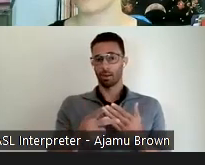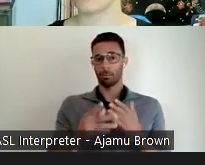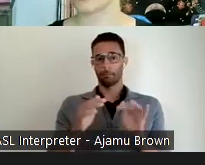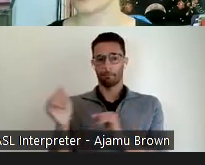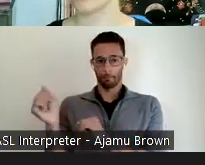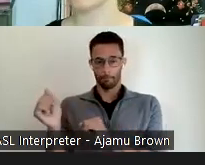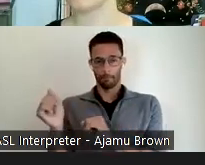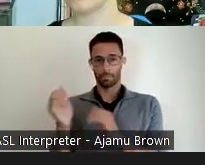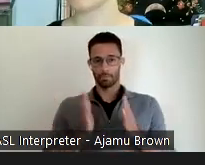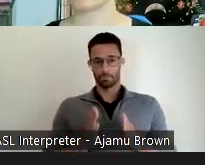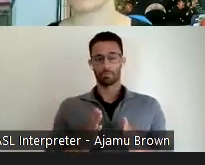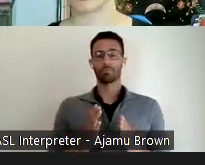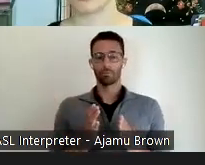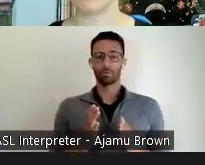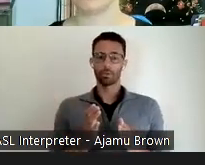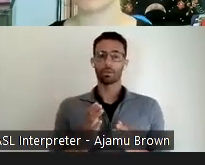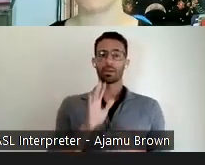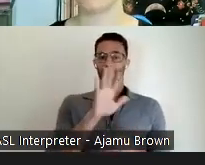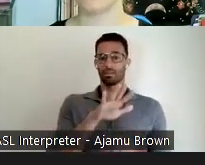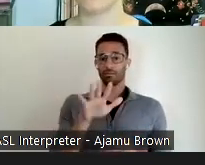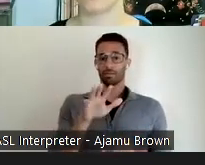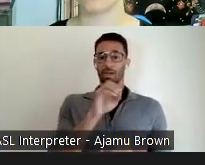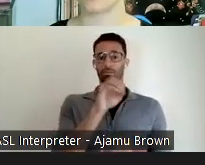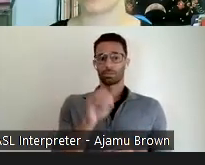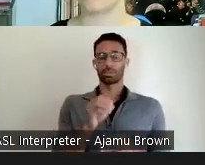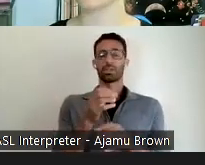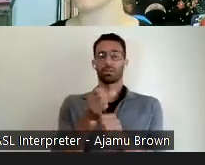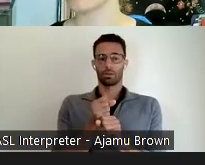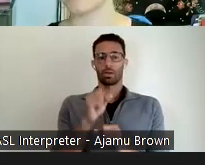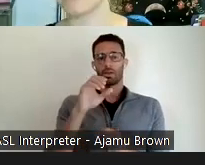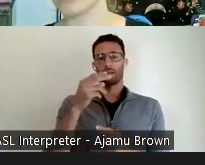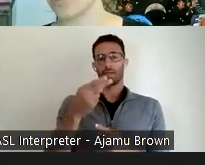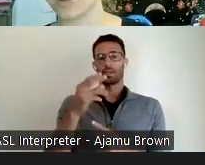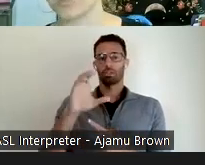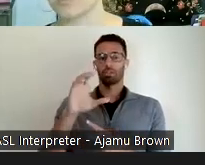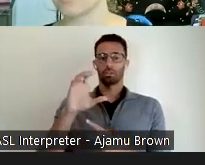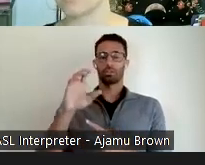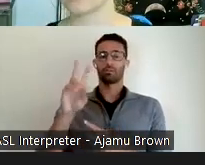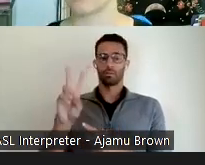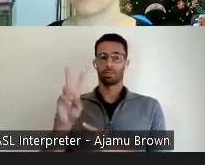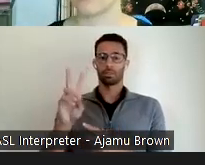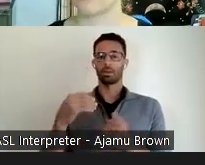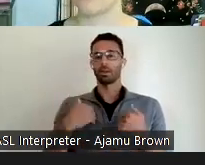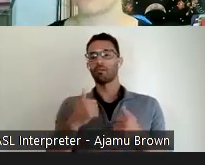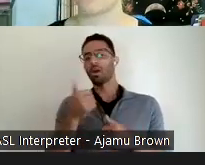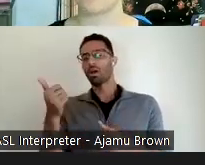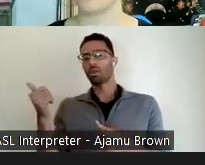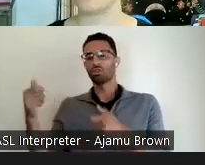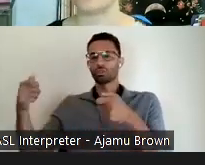55% of those did secure an HCV or other subsidy. There's rural subsidies